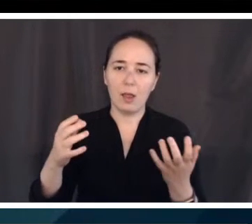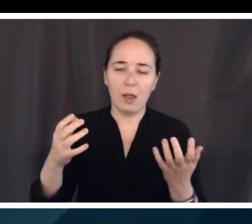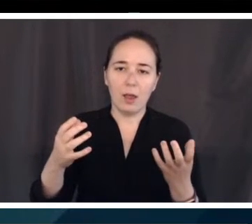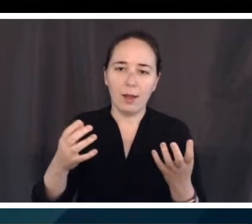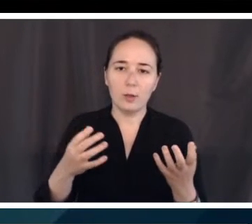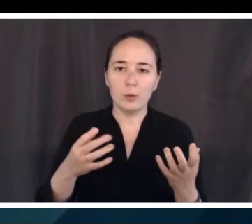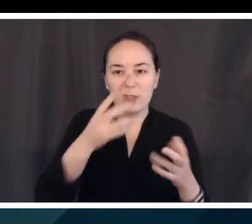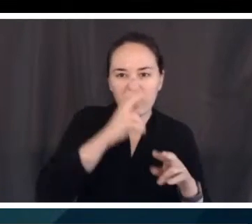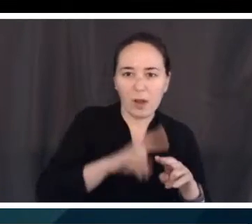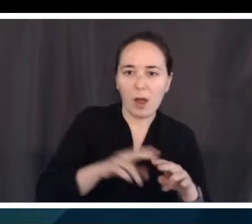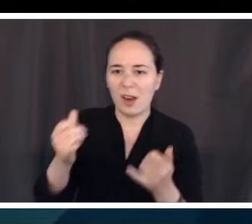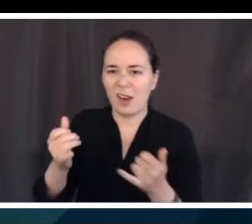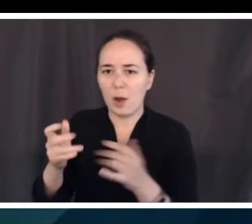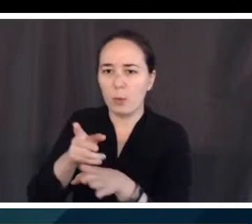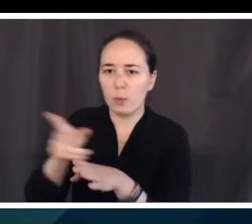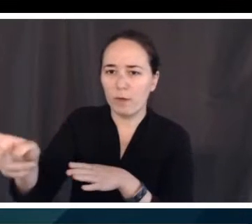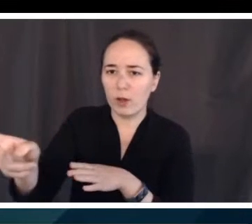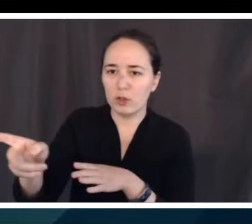now?